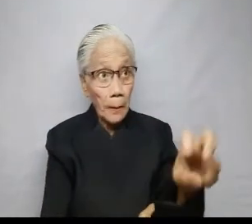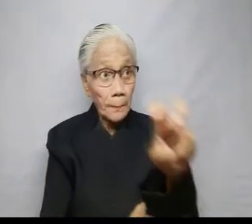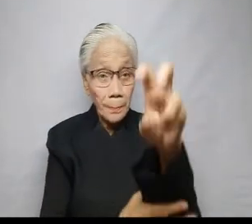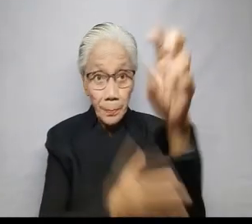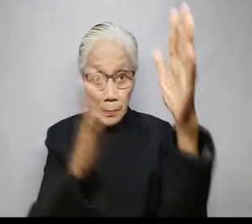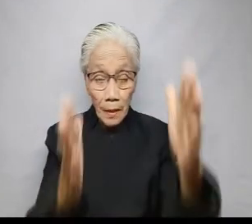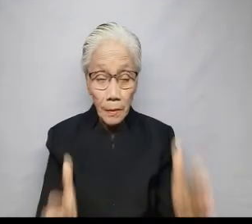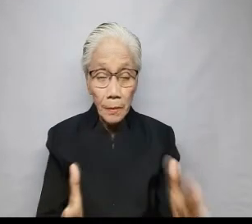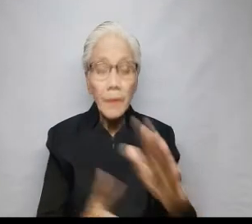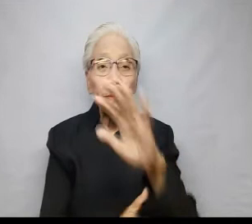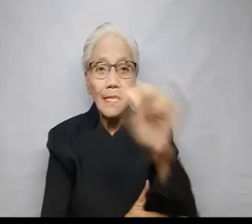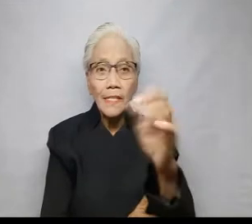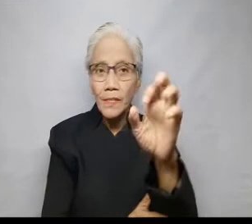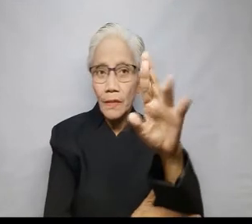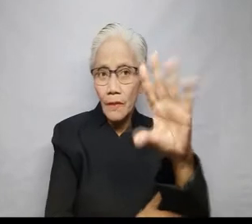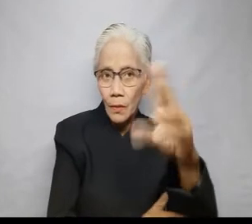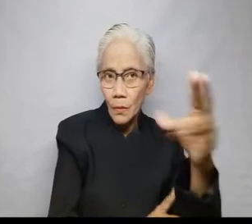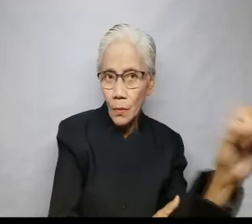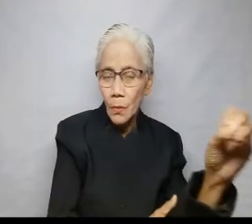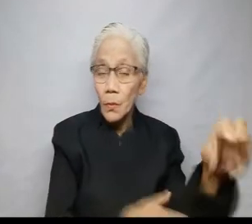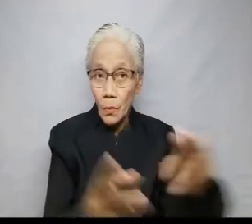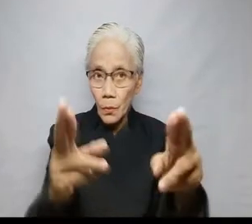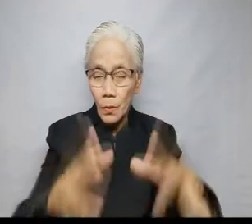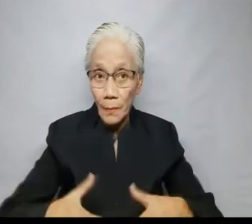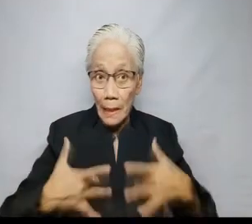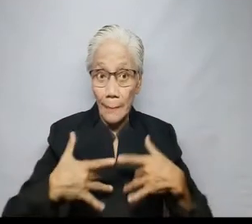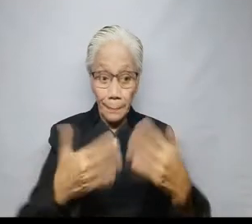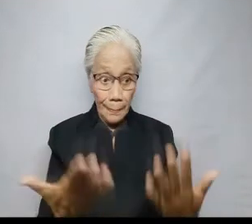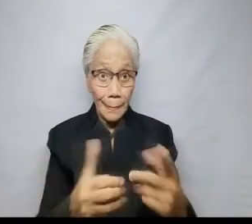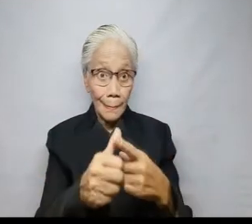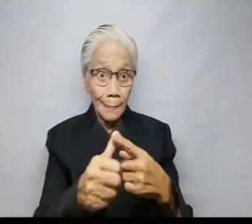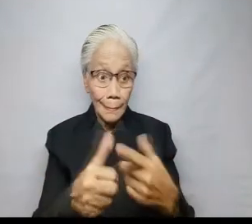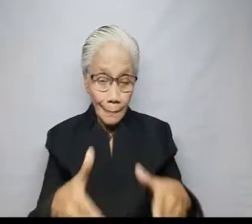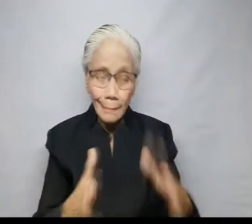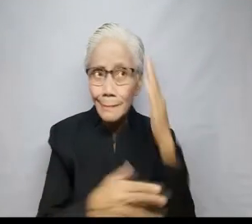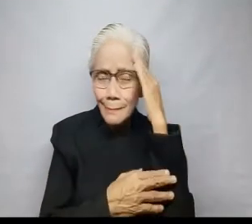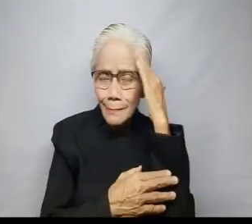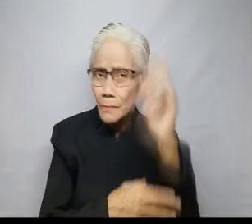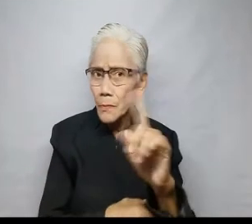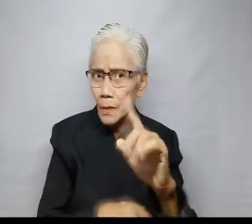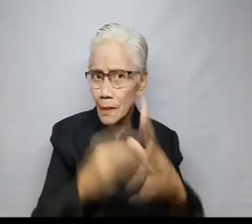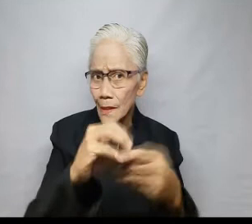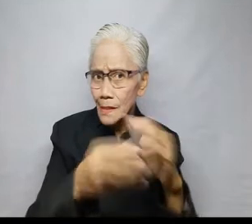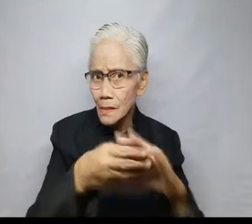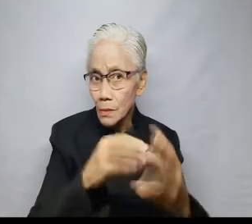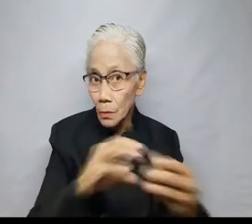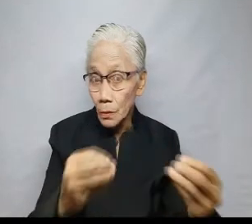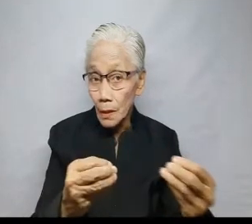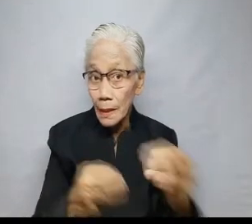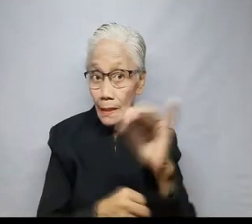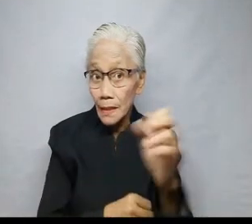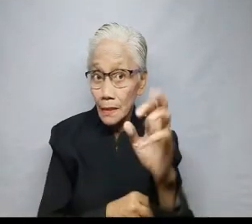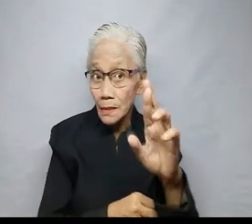the Jericho Road of life. First, let us go to know the setting of the story, Jericho Road,